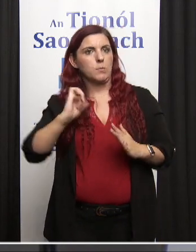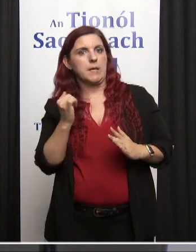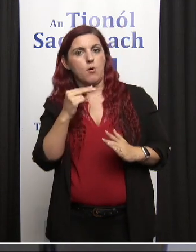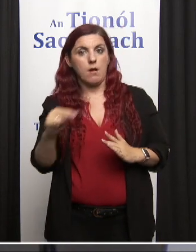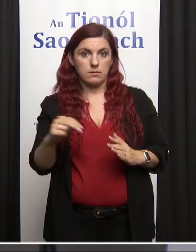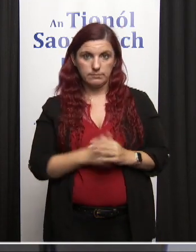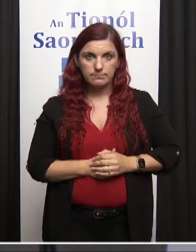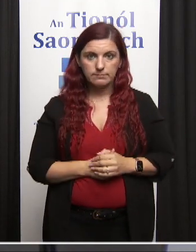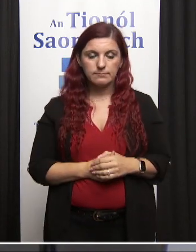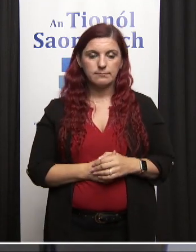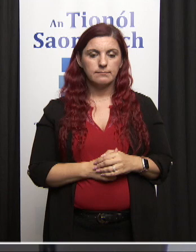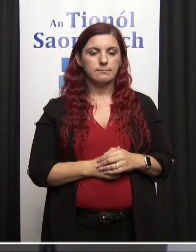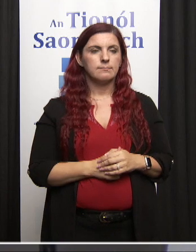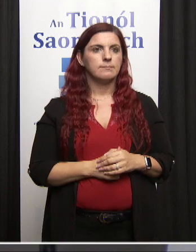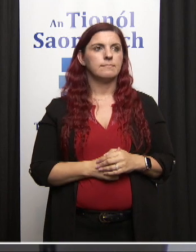whether to keep it on or